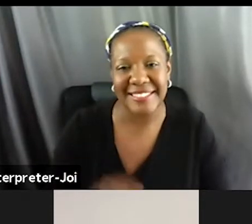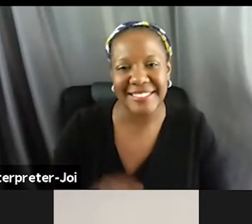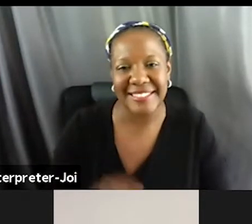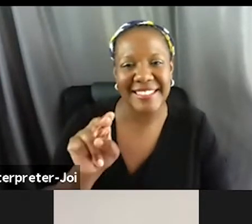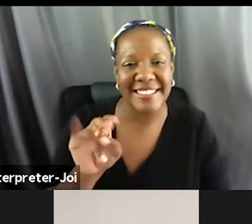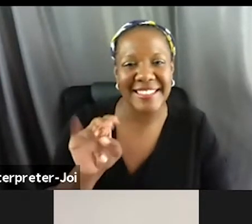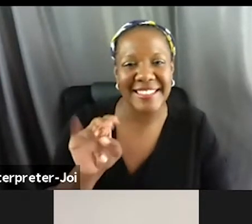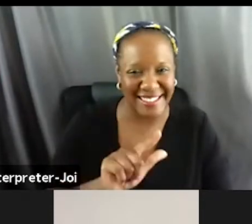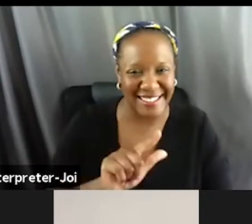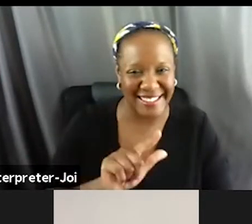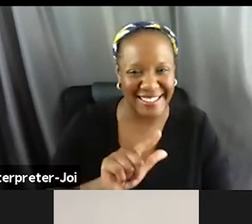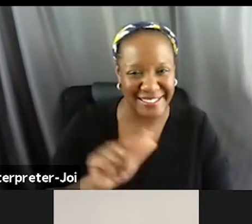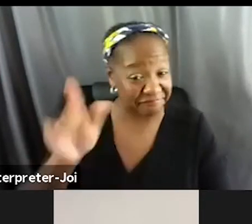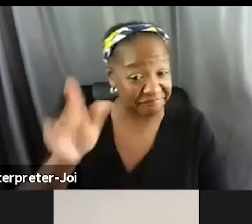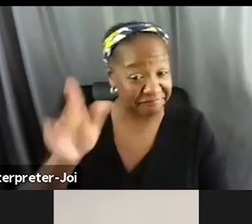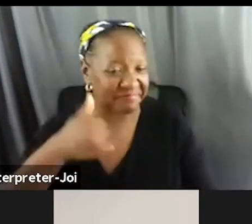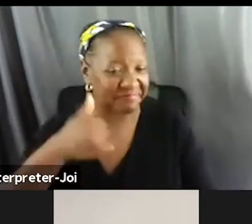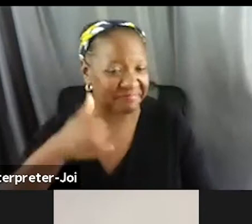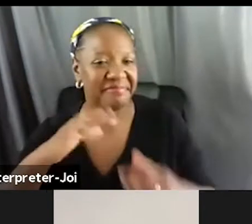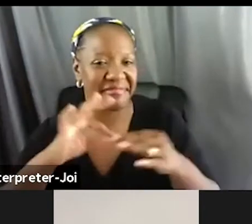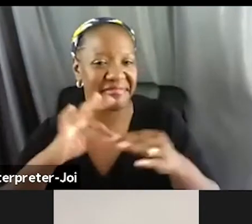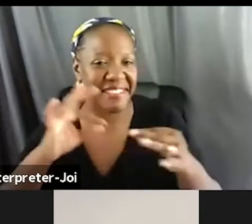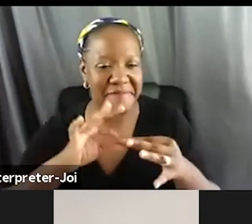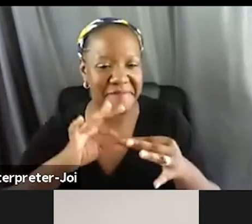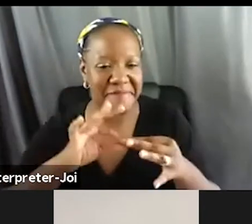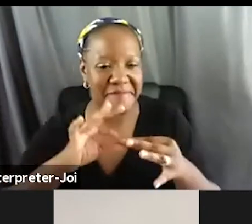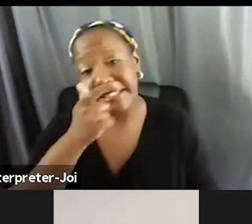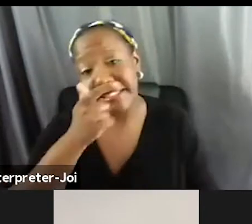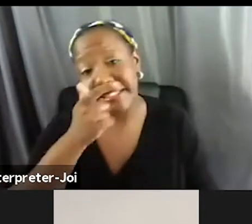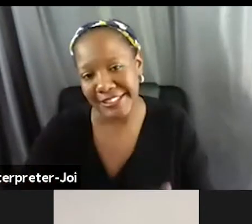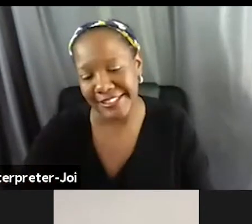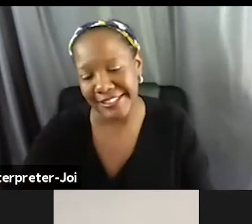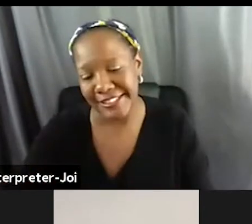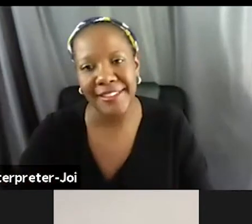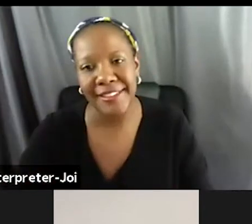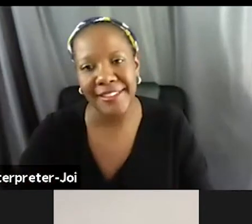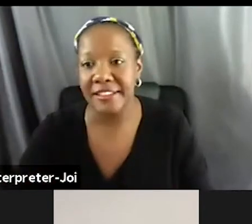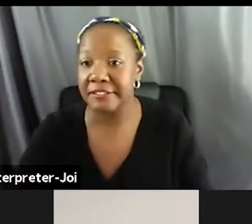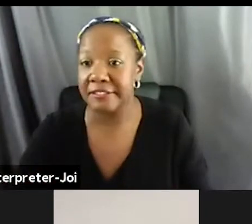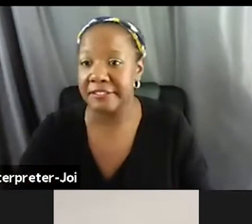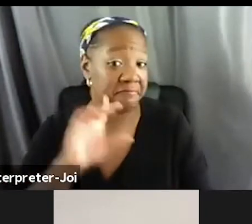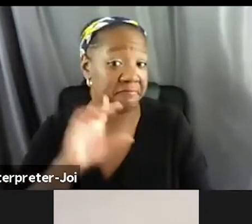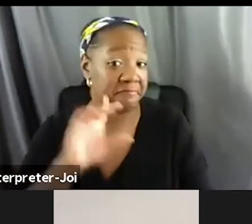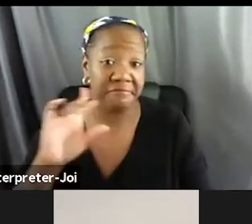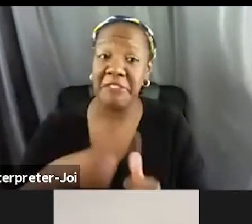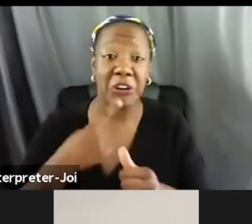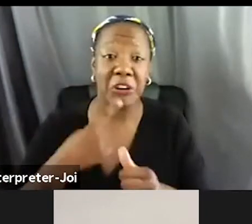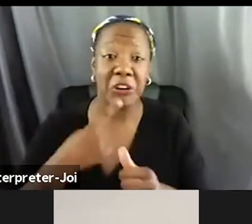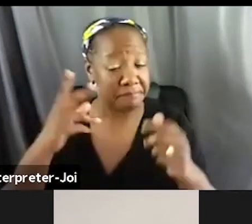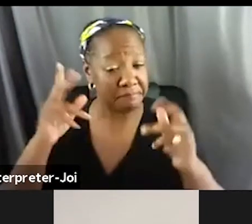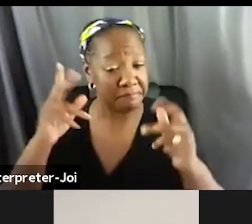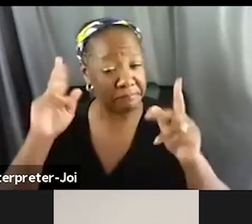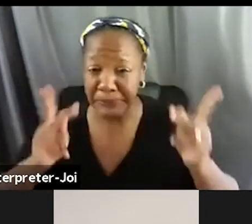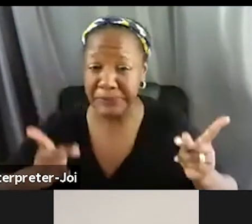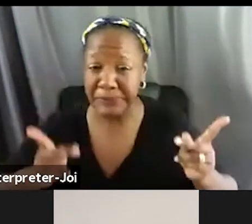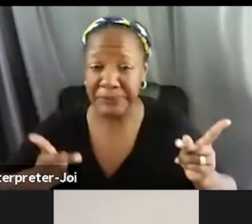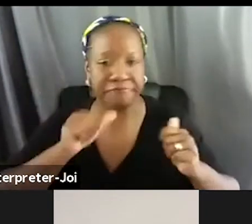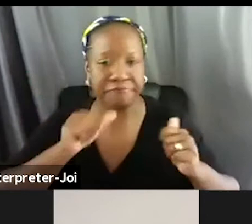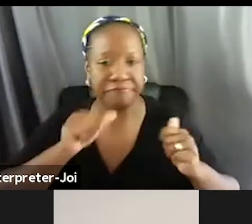Janice because it's interesting. I didn't embrace it at first. It was really hard.